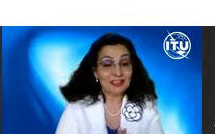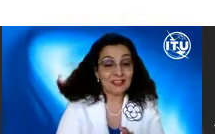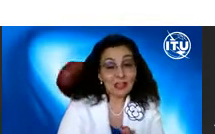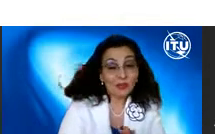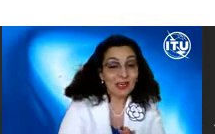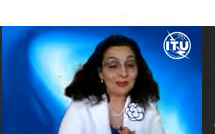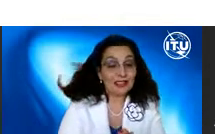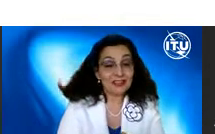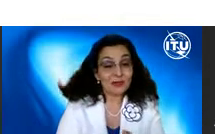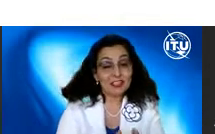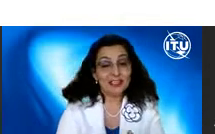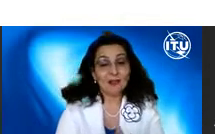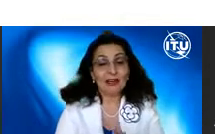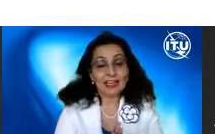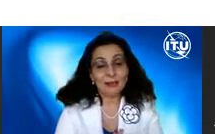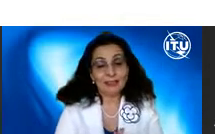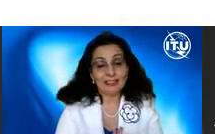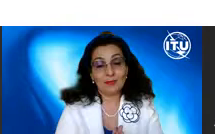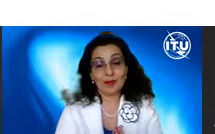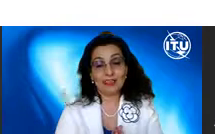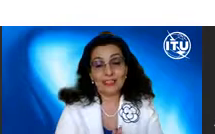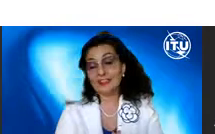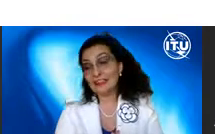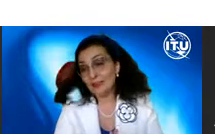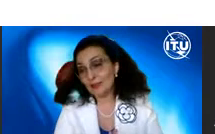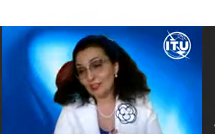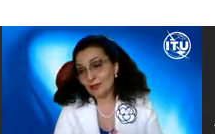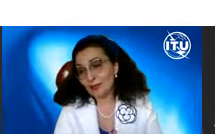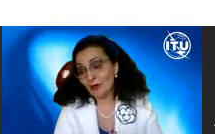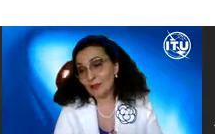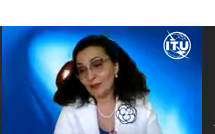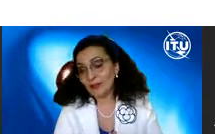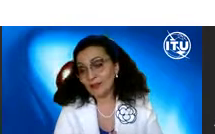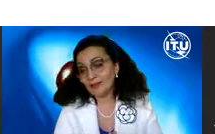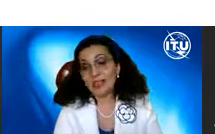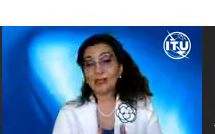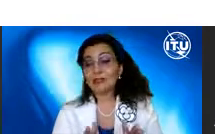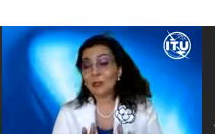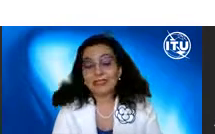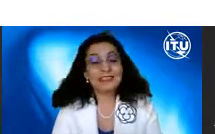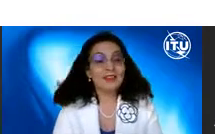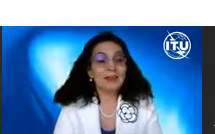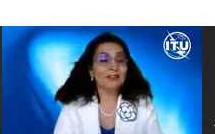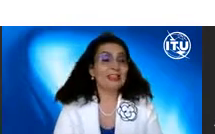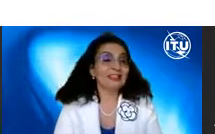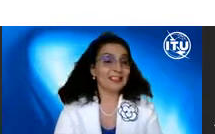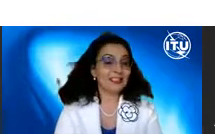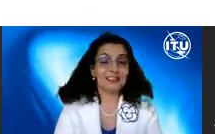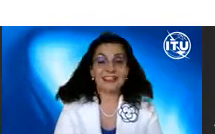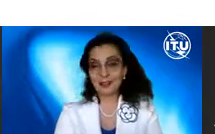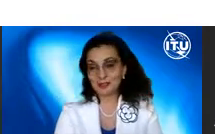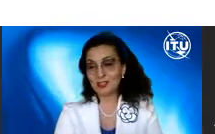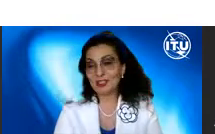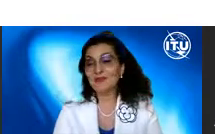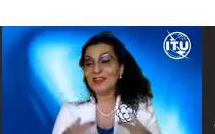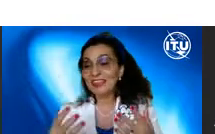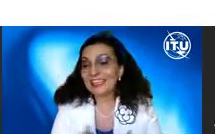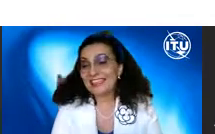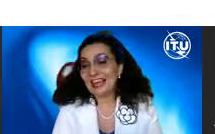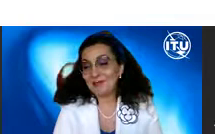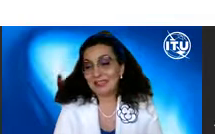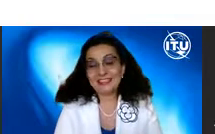social and market requirements, which now are influenced by digital inclusion of all people. But what does it mean really digital